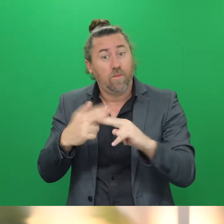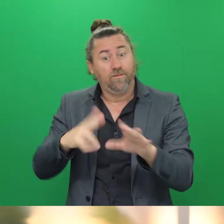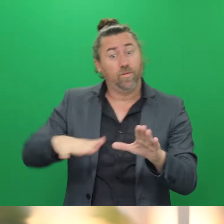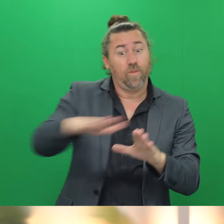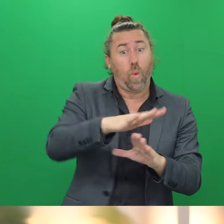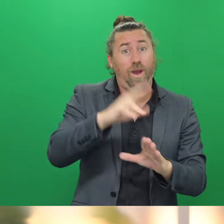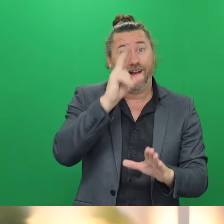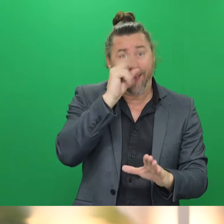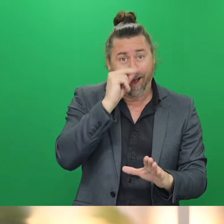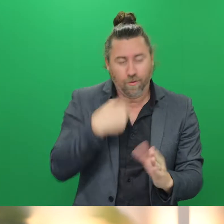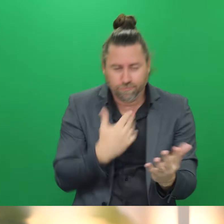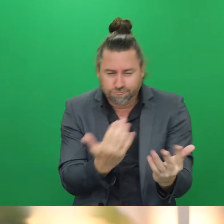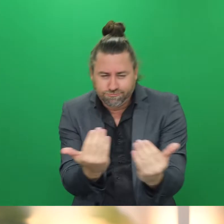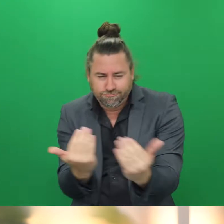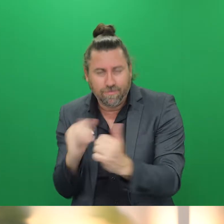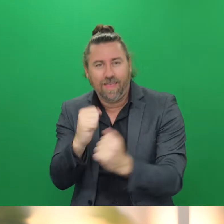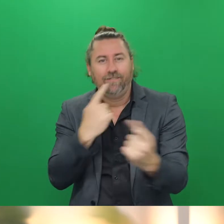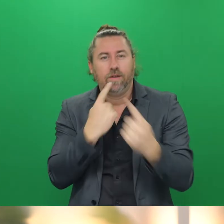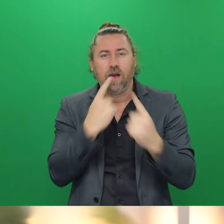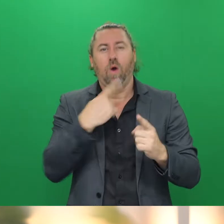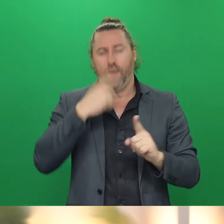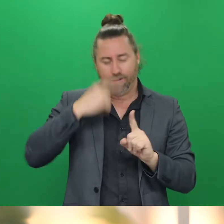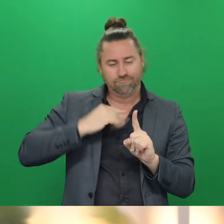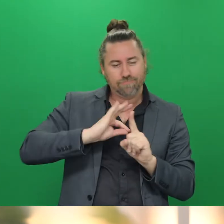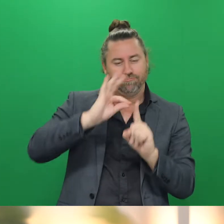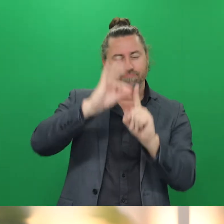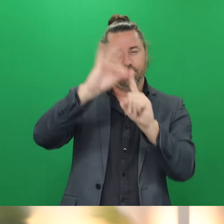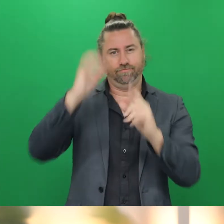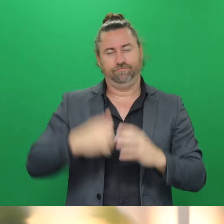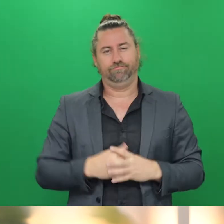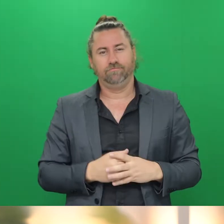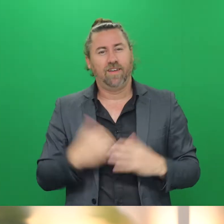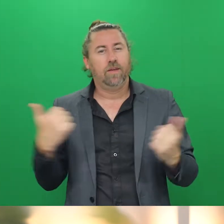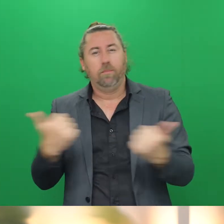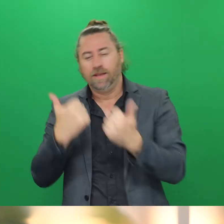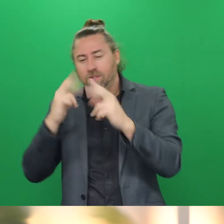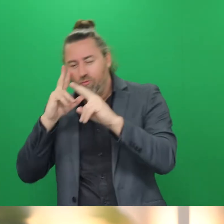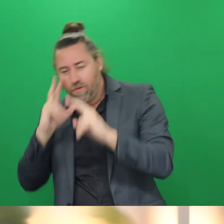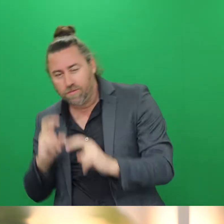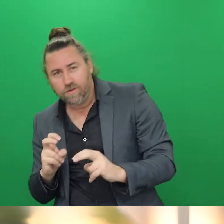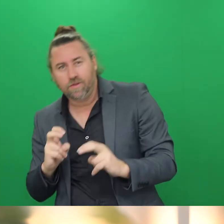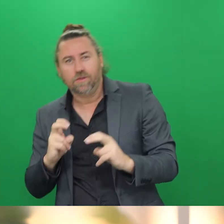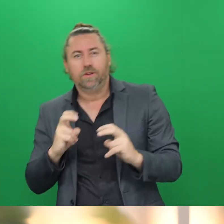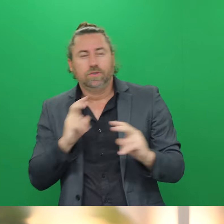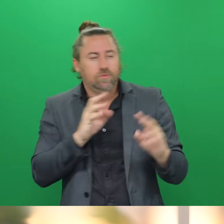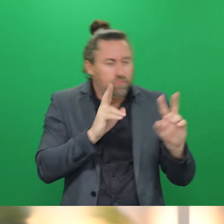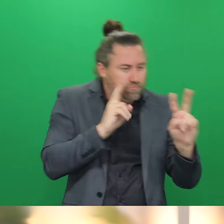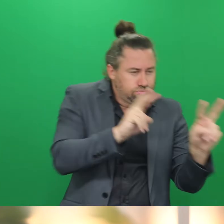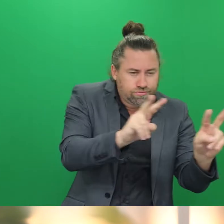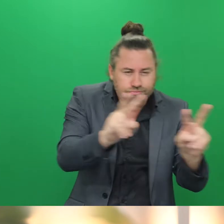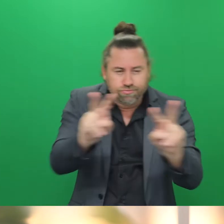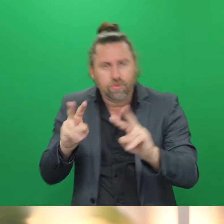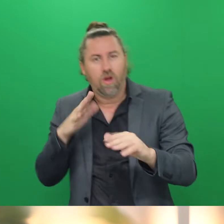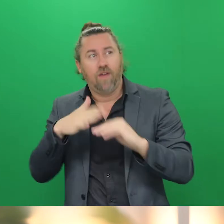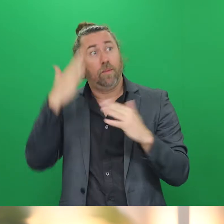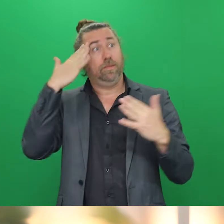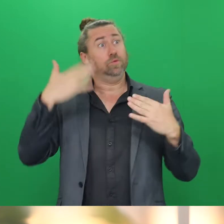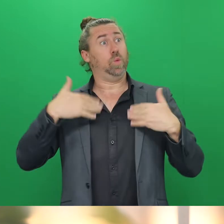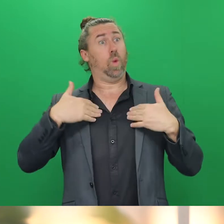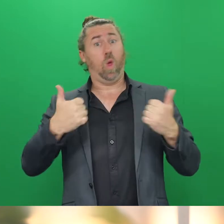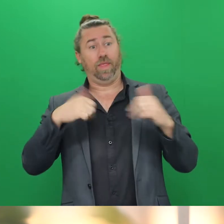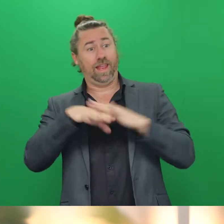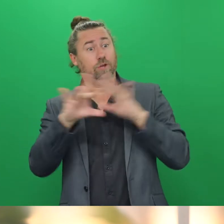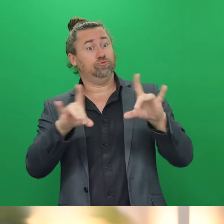doing more work in that area. We know from many reports and inquiries into Australia's mental health system that it is